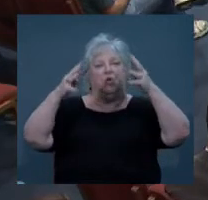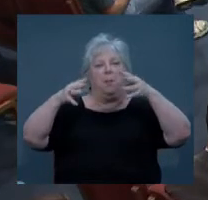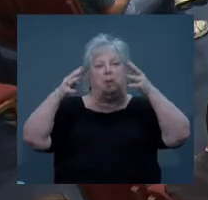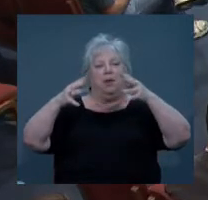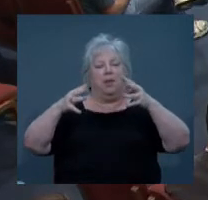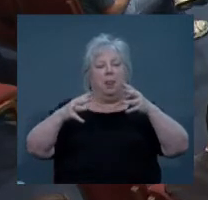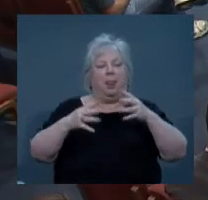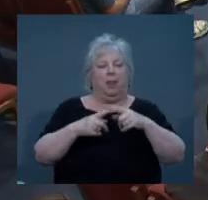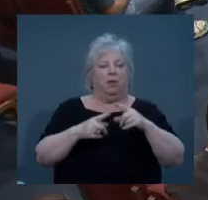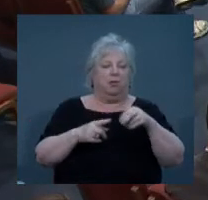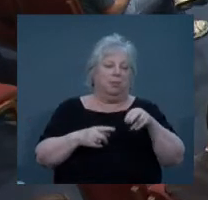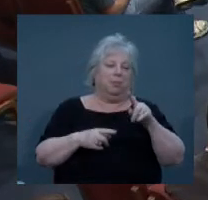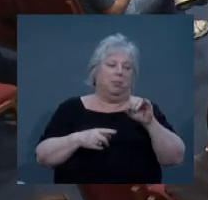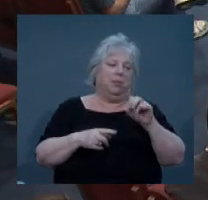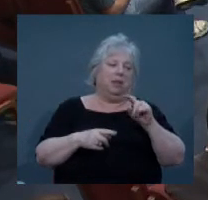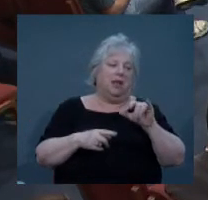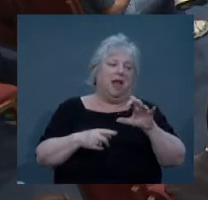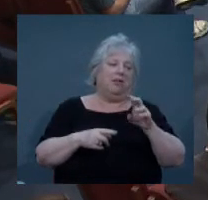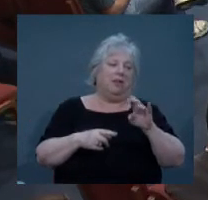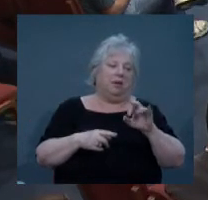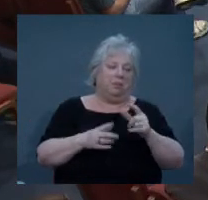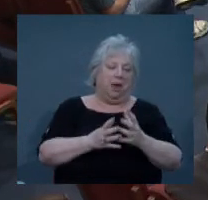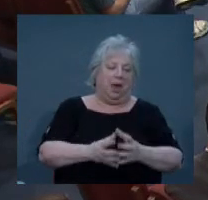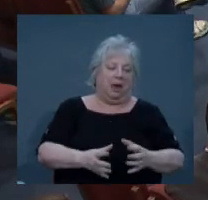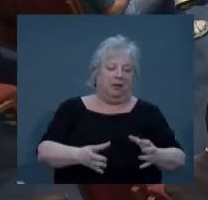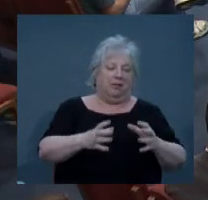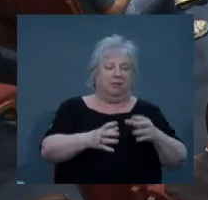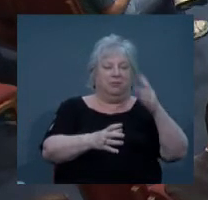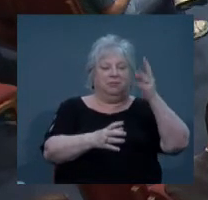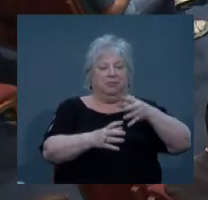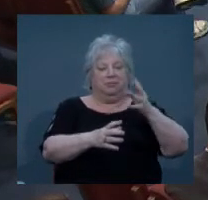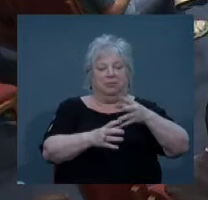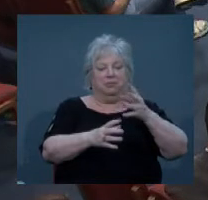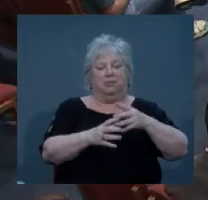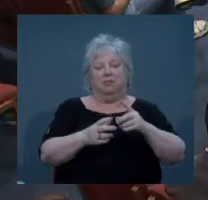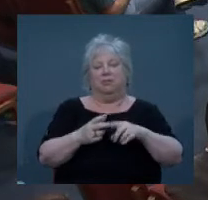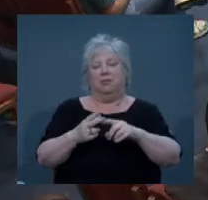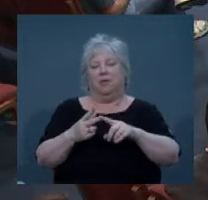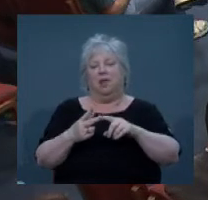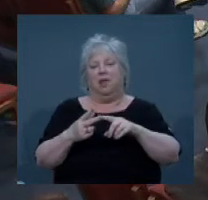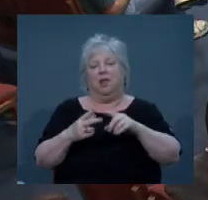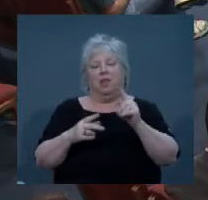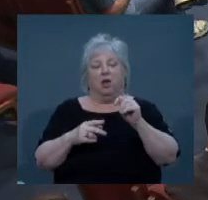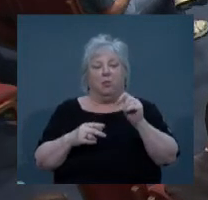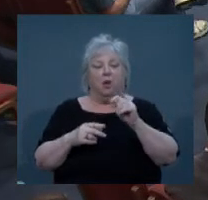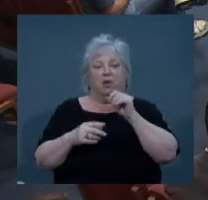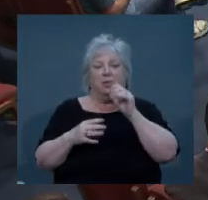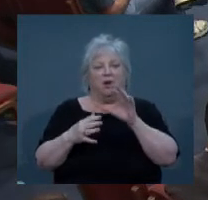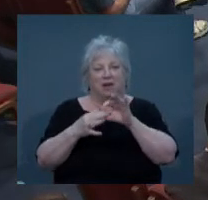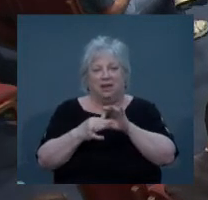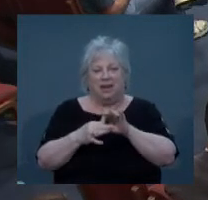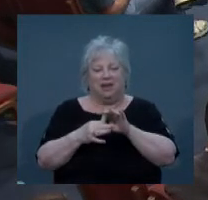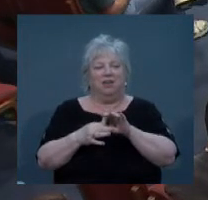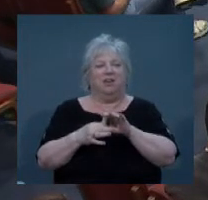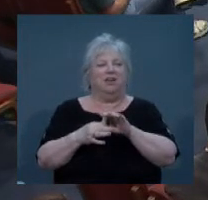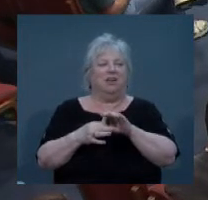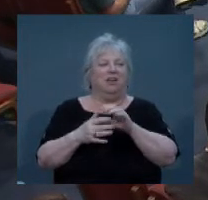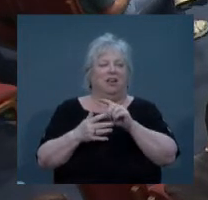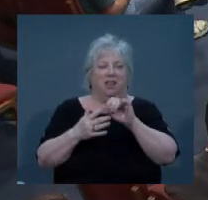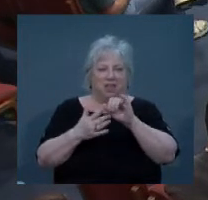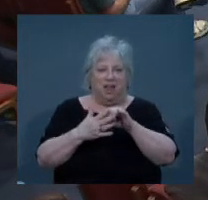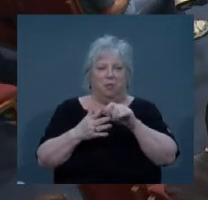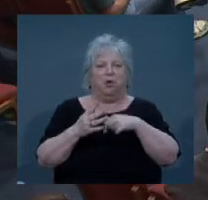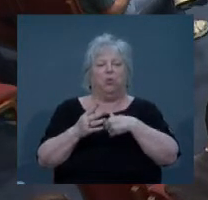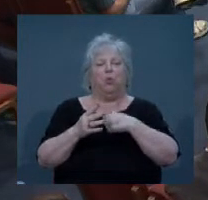keep the water from getting in. The commodes weren't connected, and that one we got after. But I don't know that